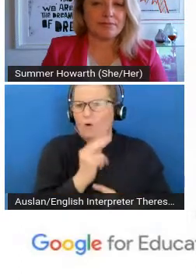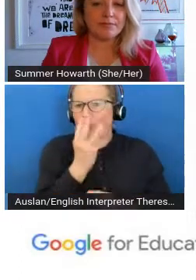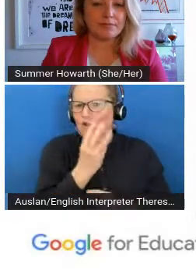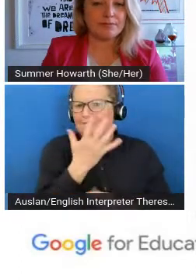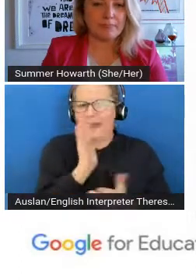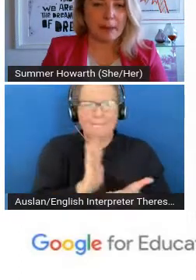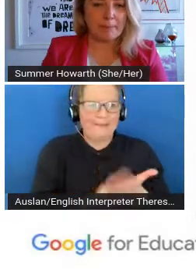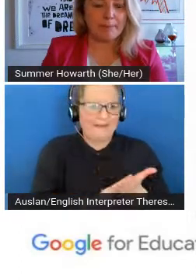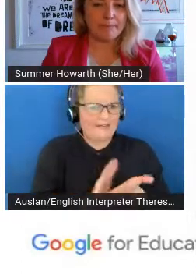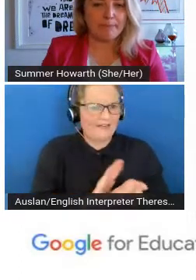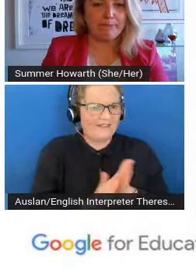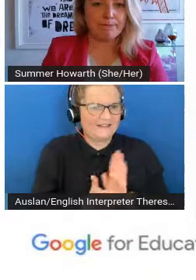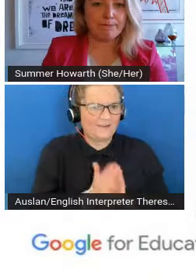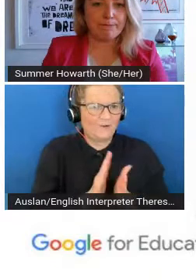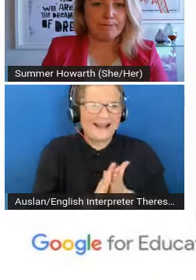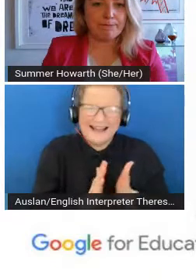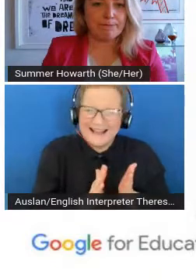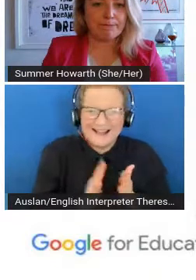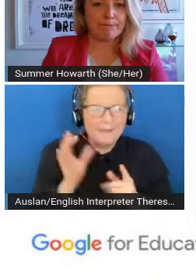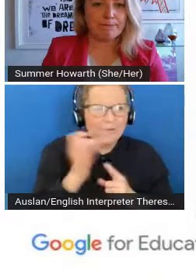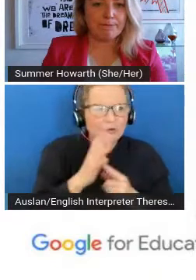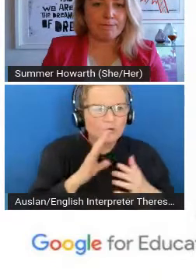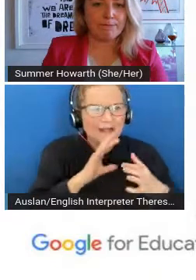important. Yeah.